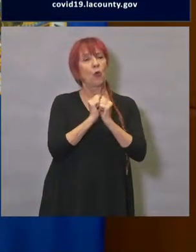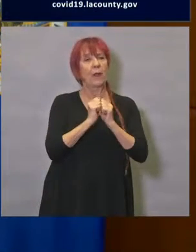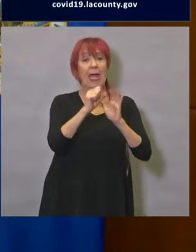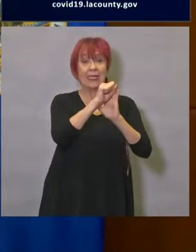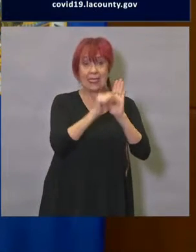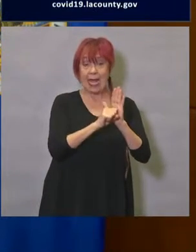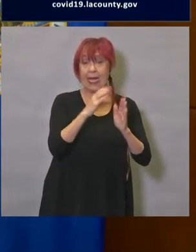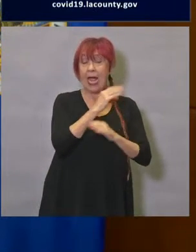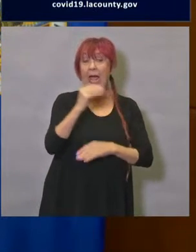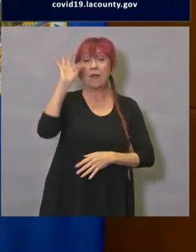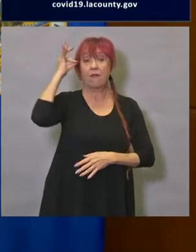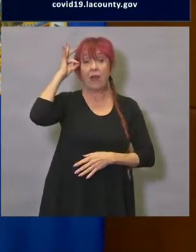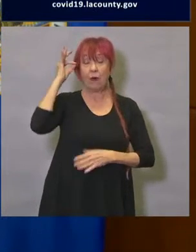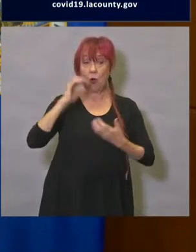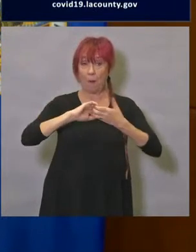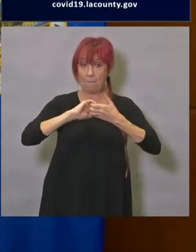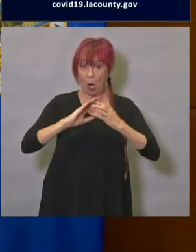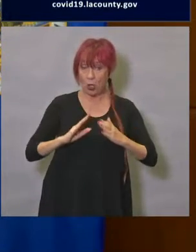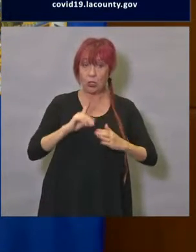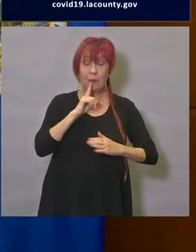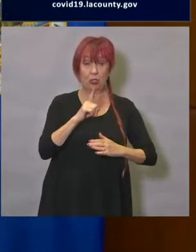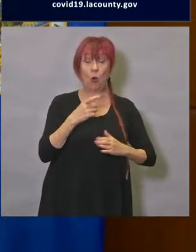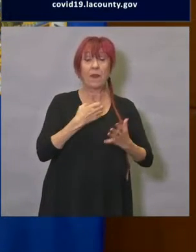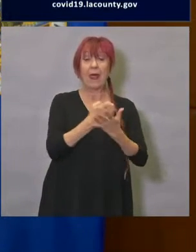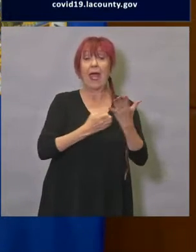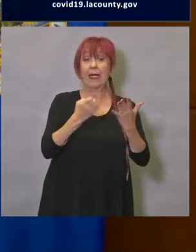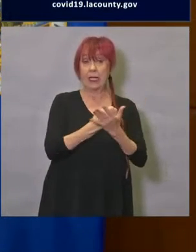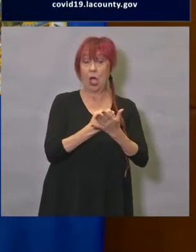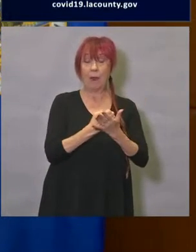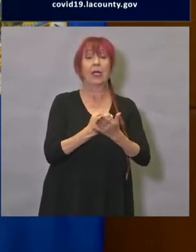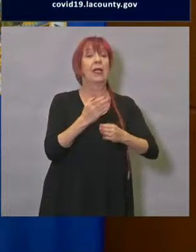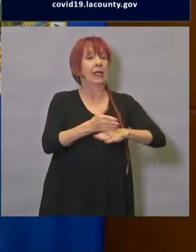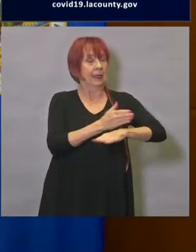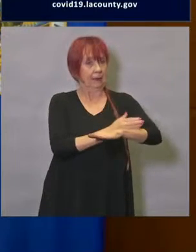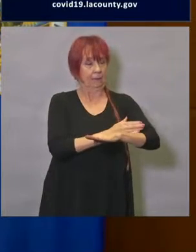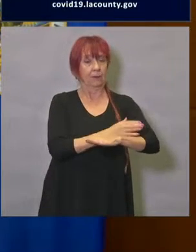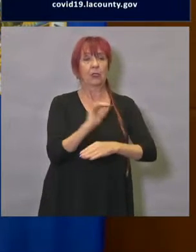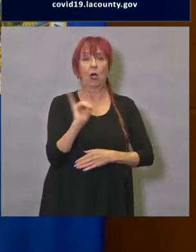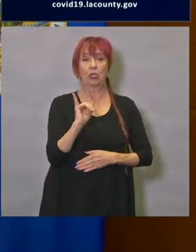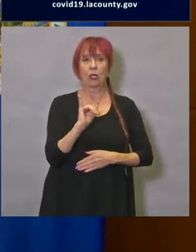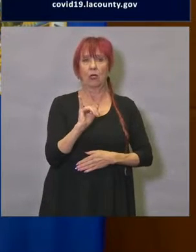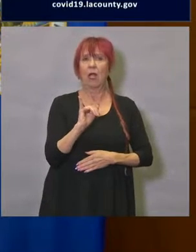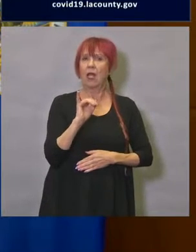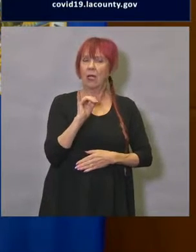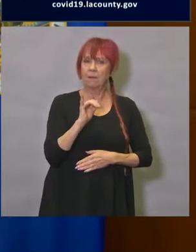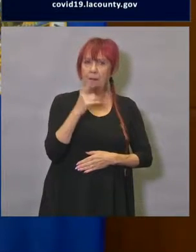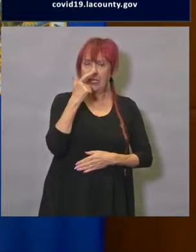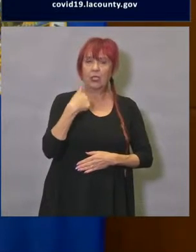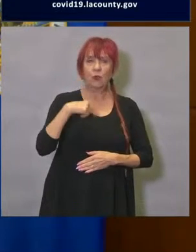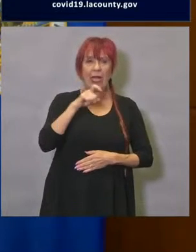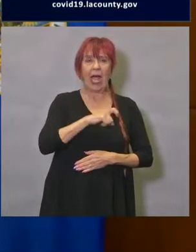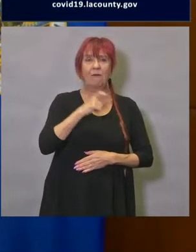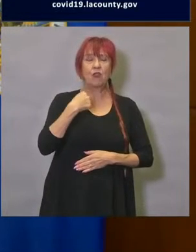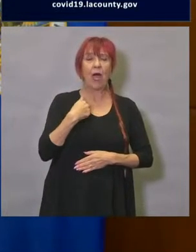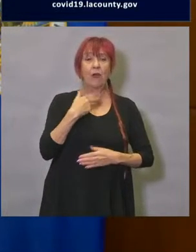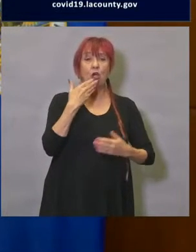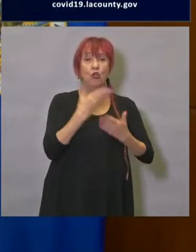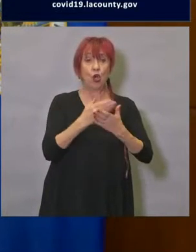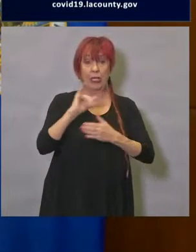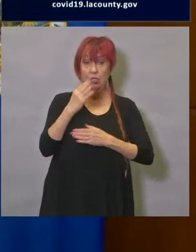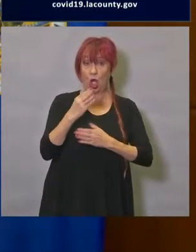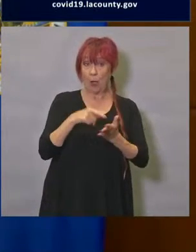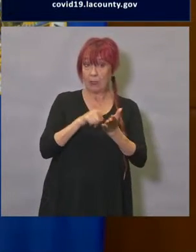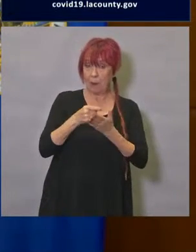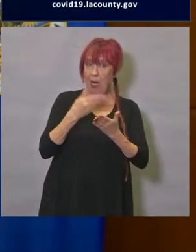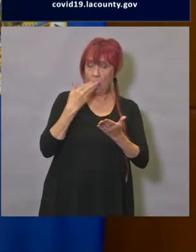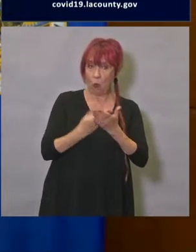to ensure that we're recovering economically, because that's the most important thing as well, to have good, thriving jobs. And that's why I'm happy to